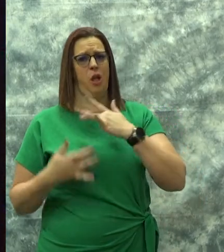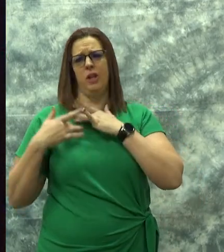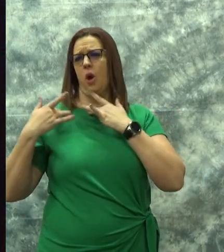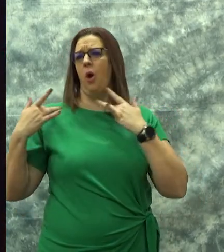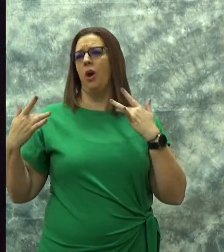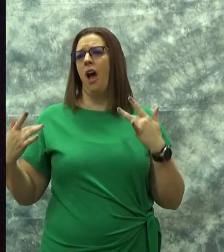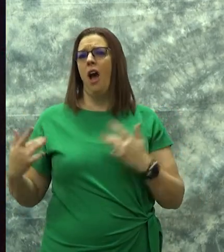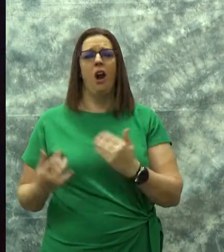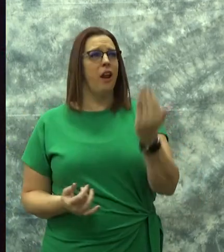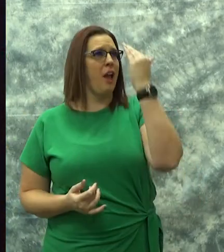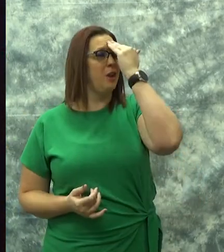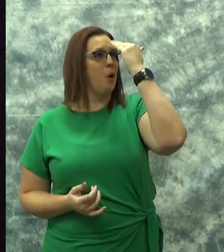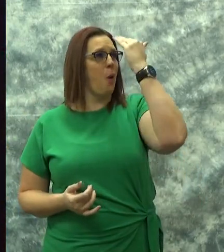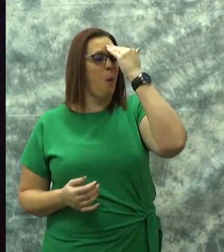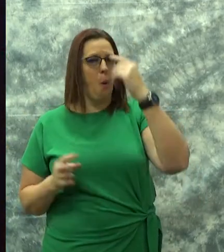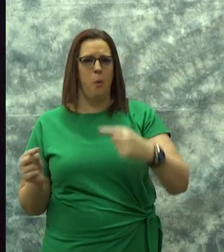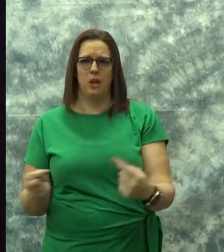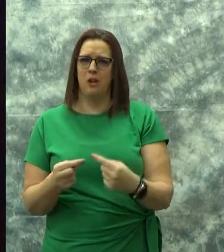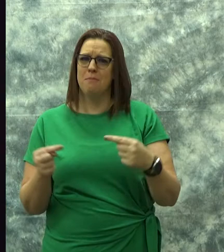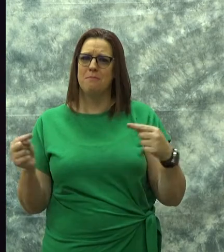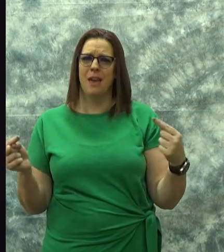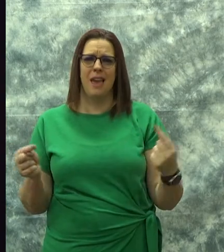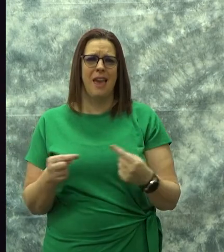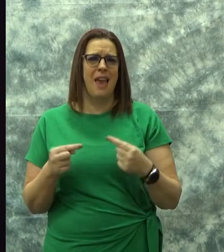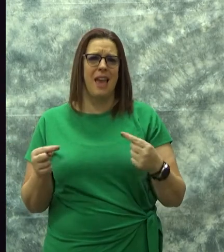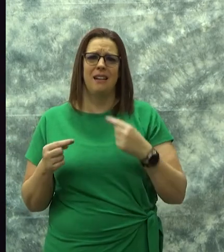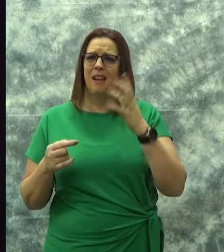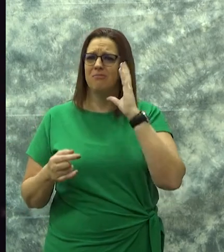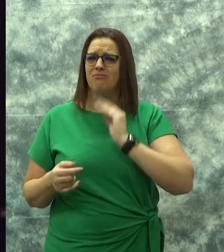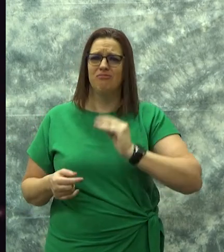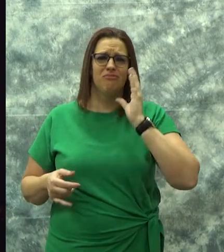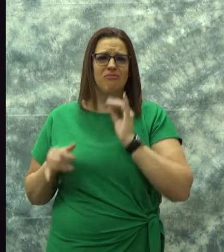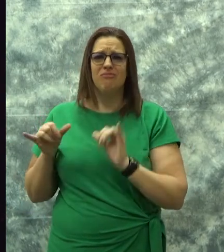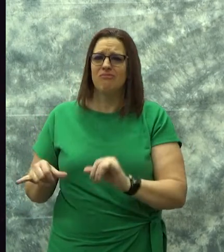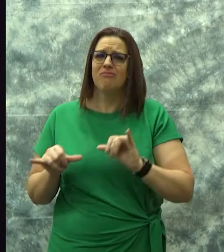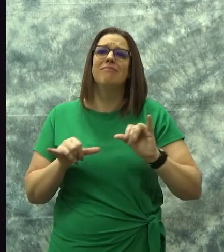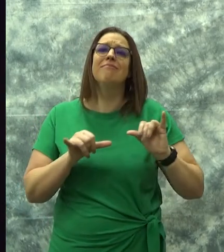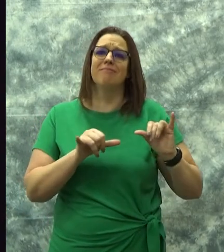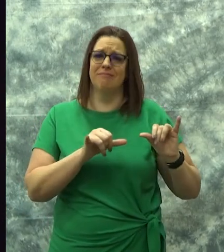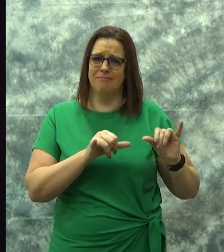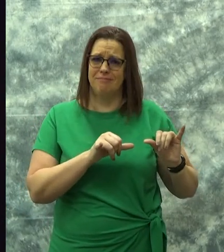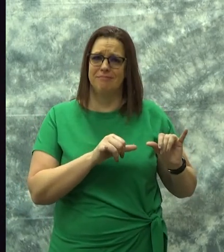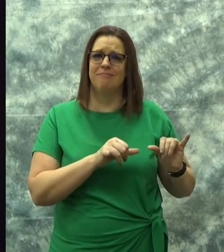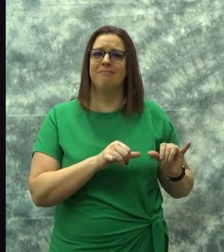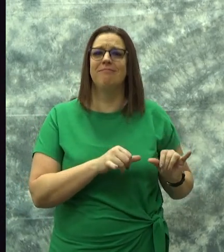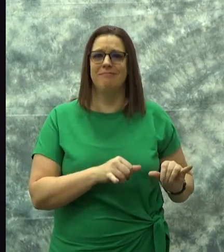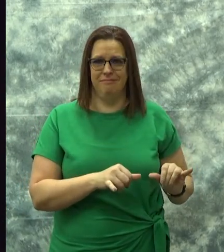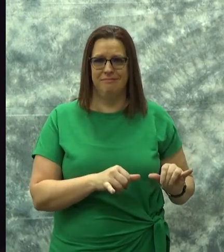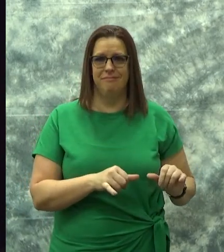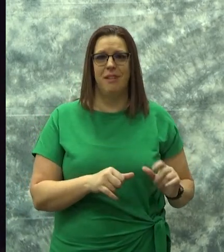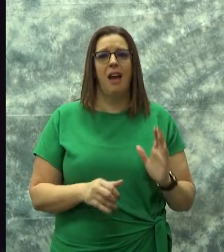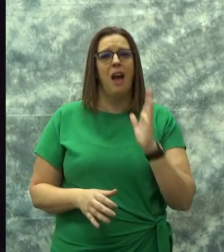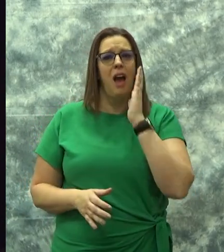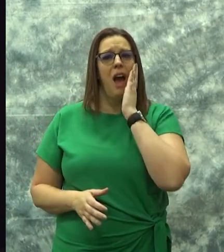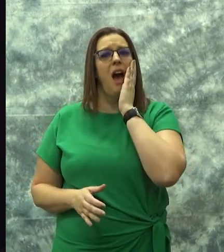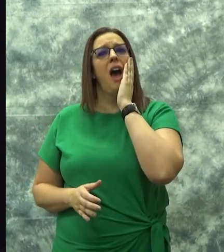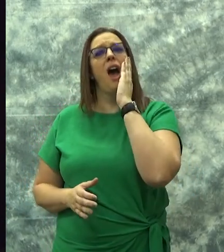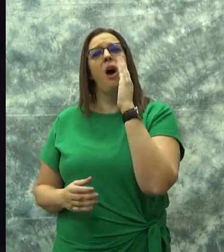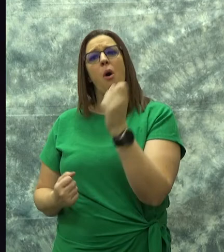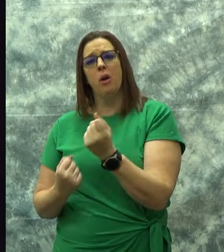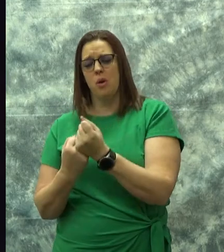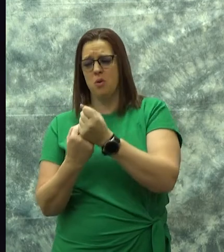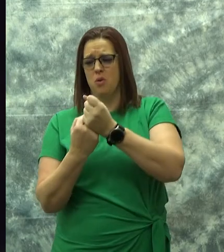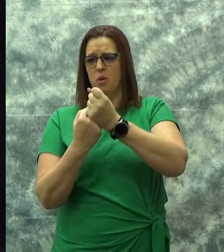I feel your heart, I know your pain. I have been there too.